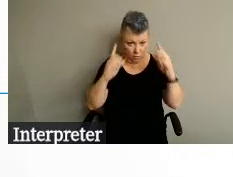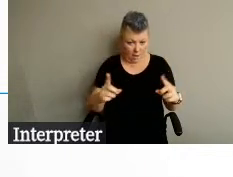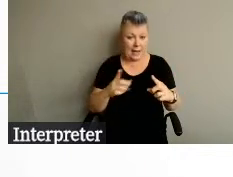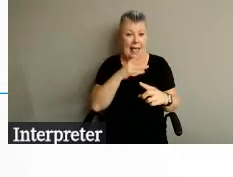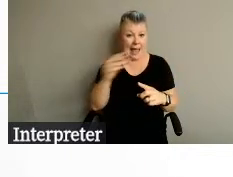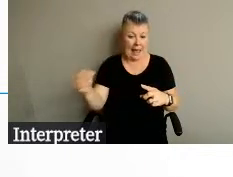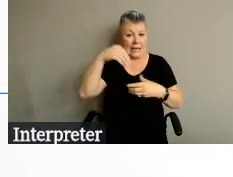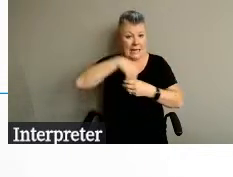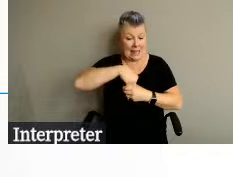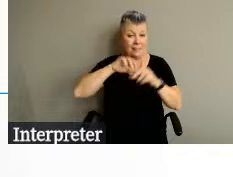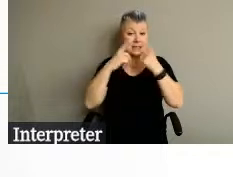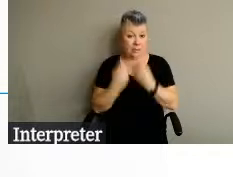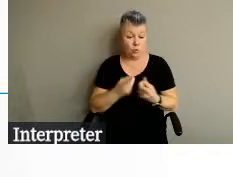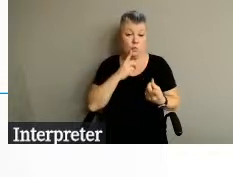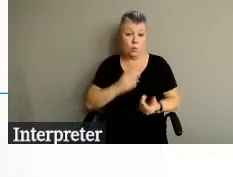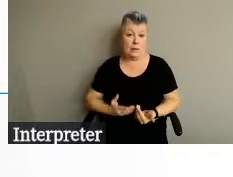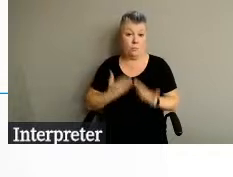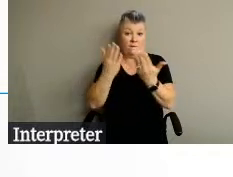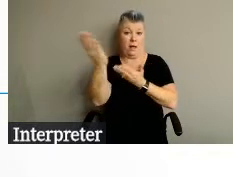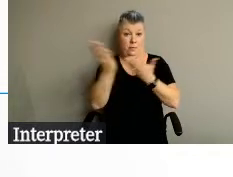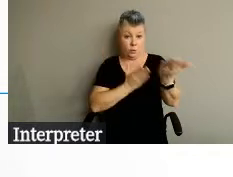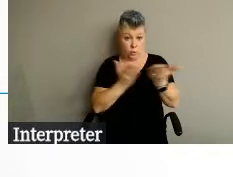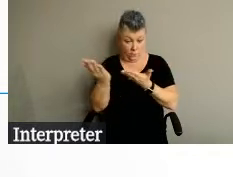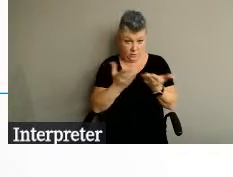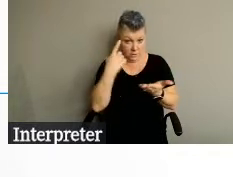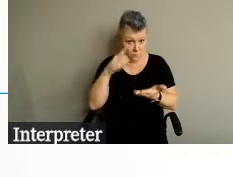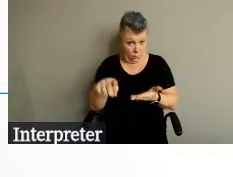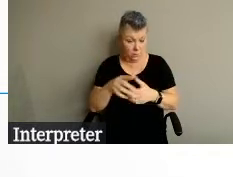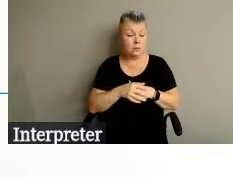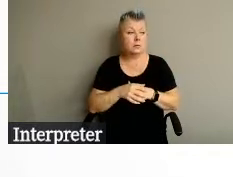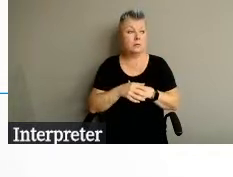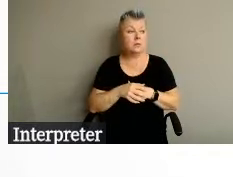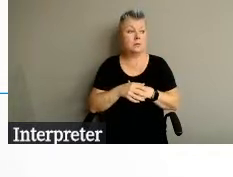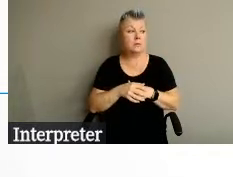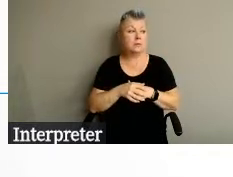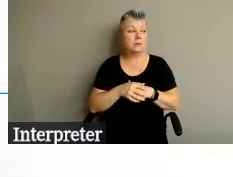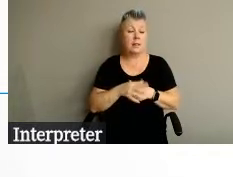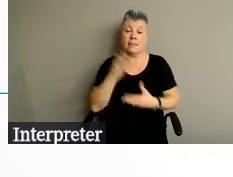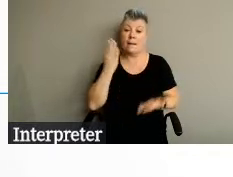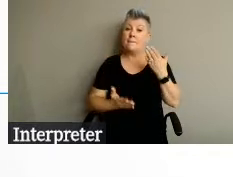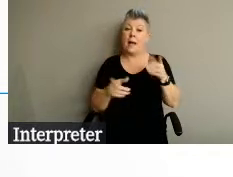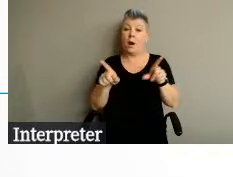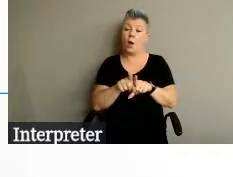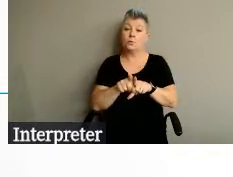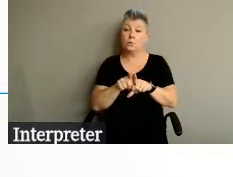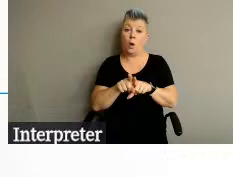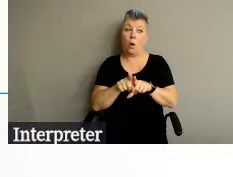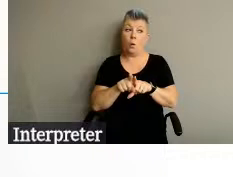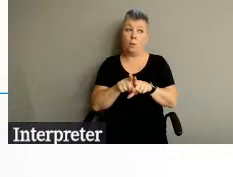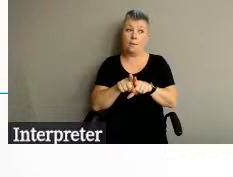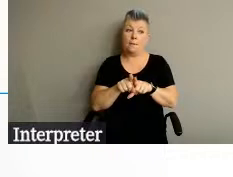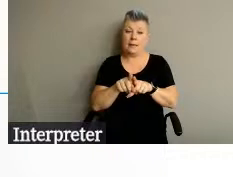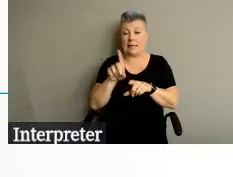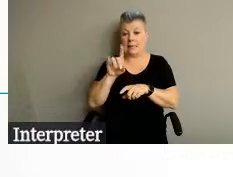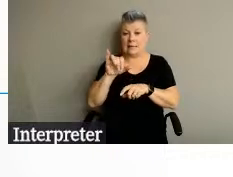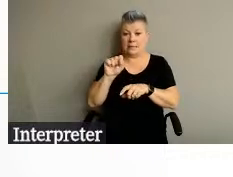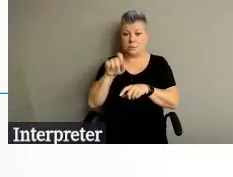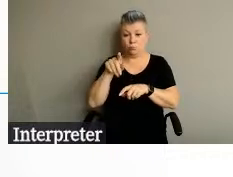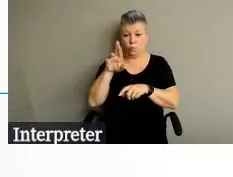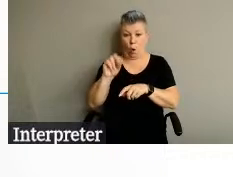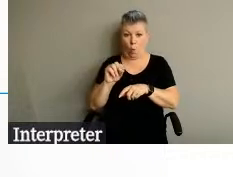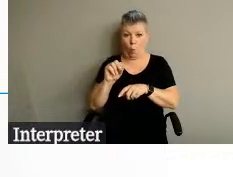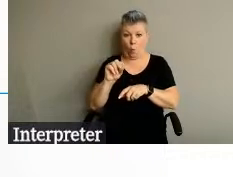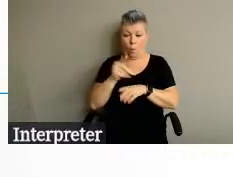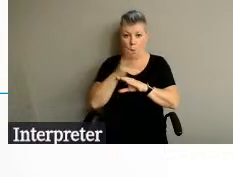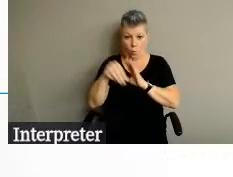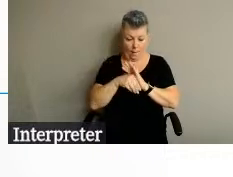then in the districts that we are providing those services in, that might also be DISPRO programs, just making sure that we are remaining